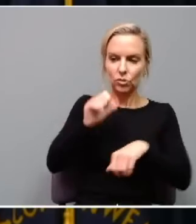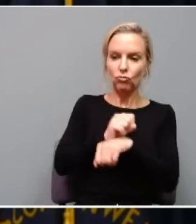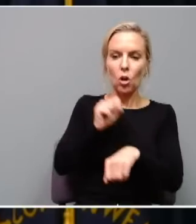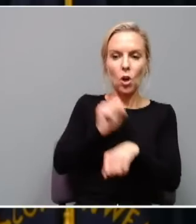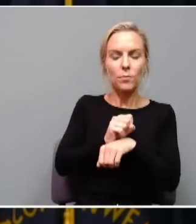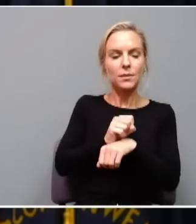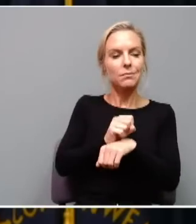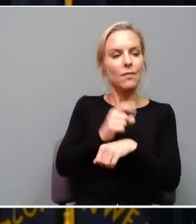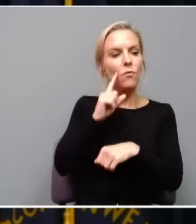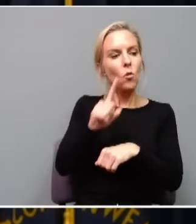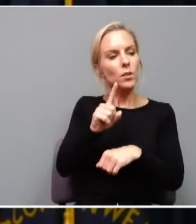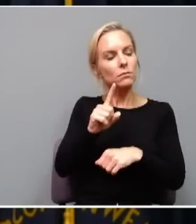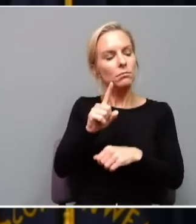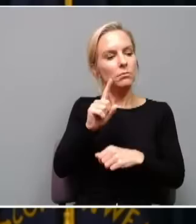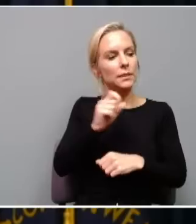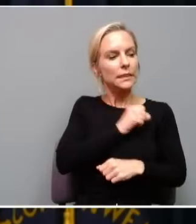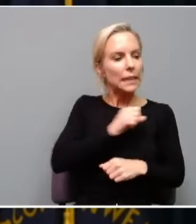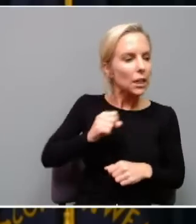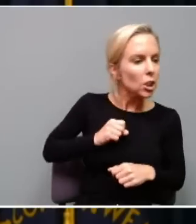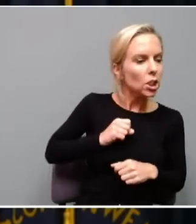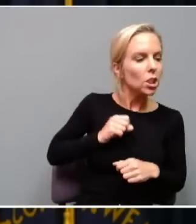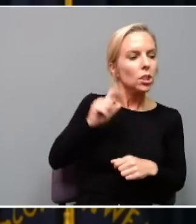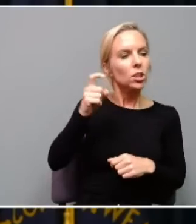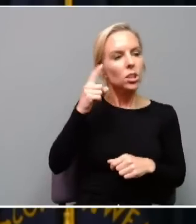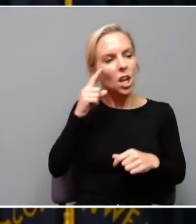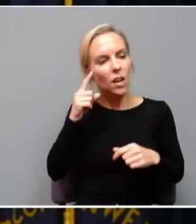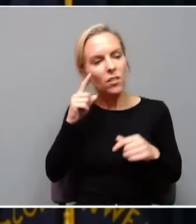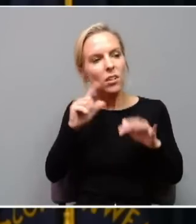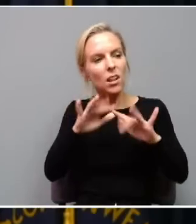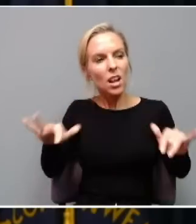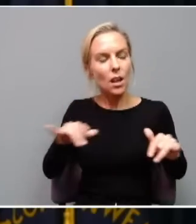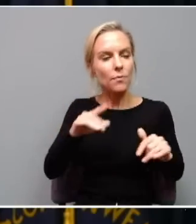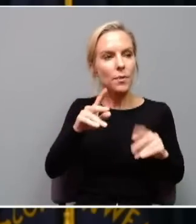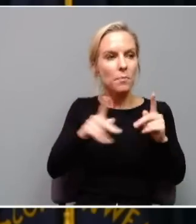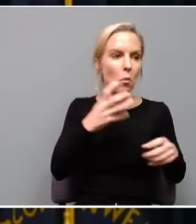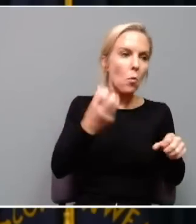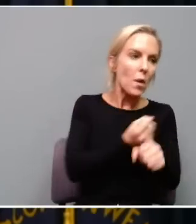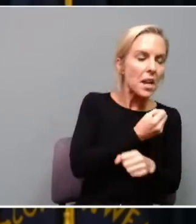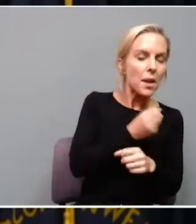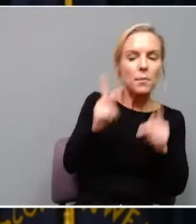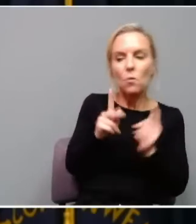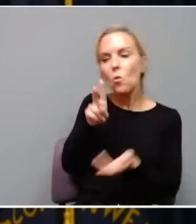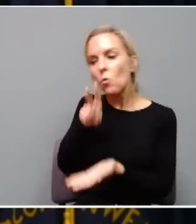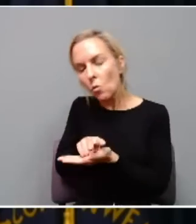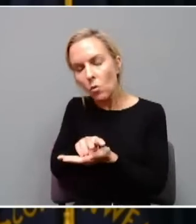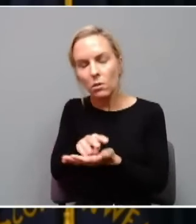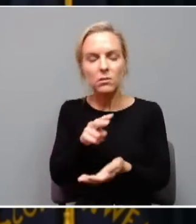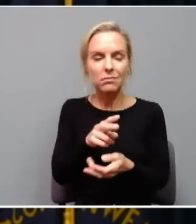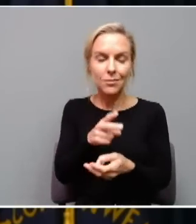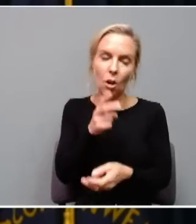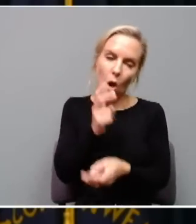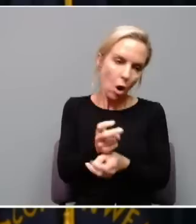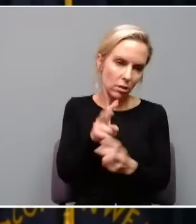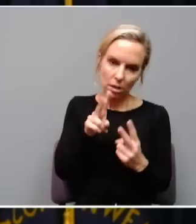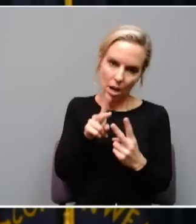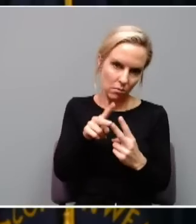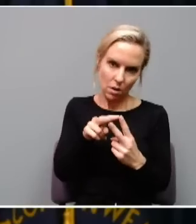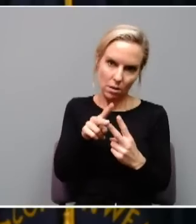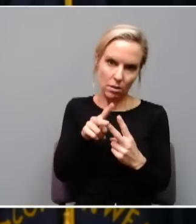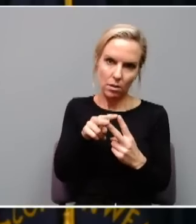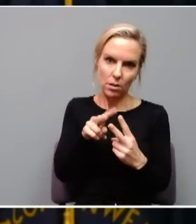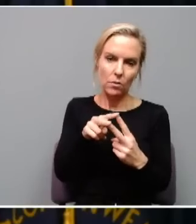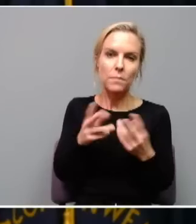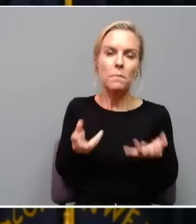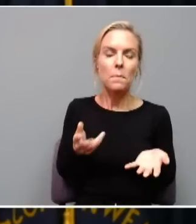elections, folks win and folks lose, and it's hard either way. I mean, I've certainly been with